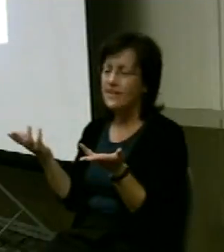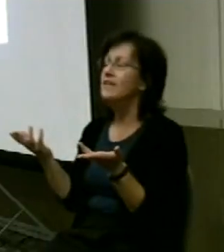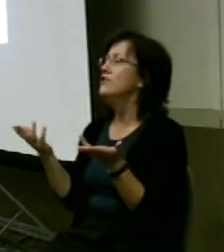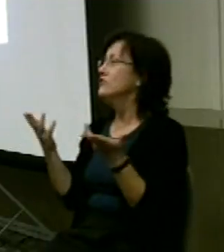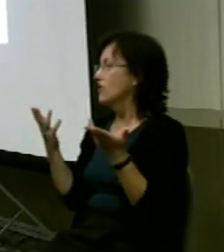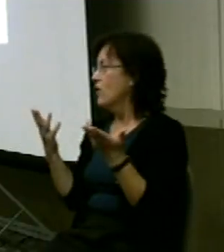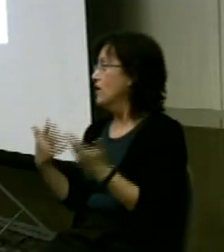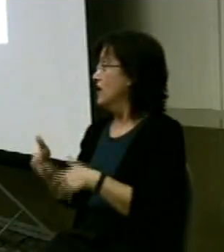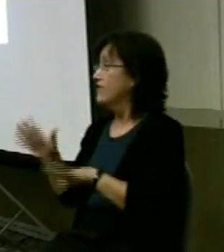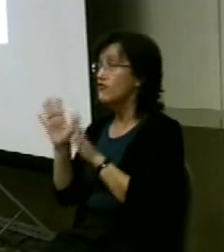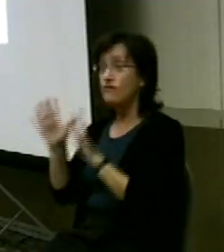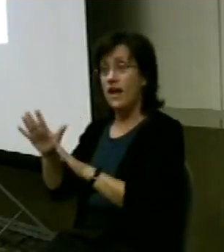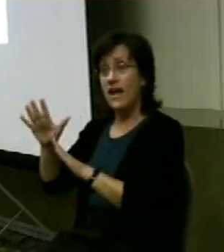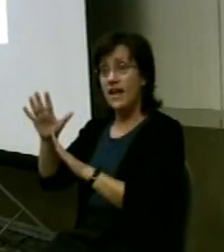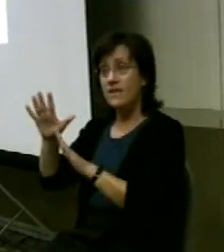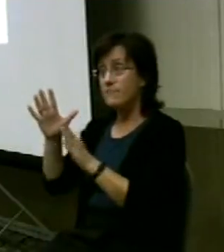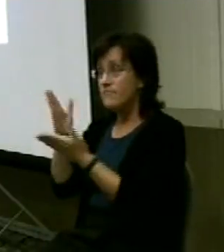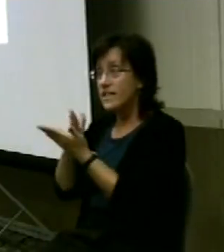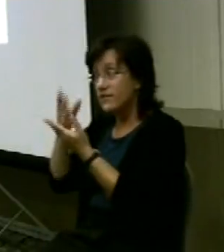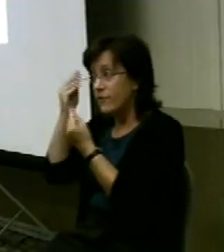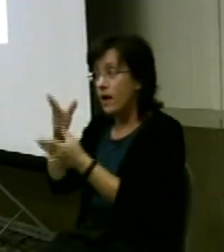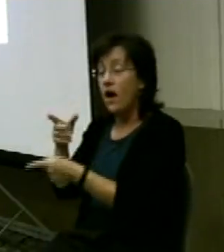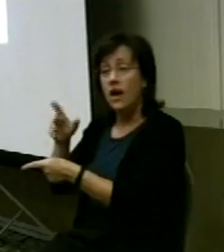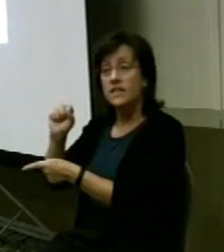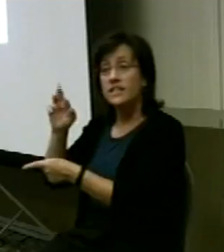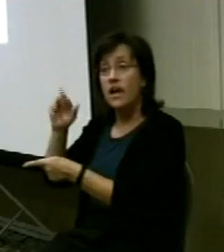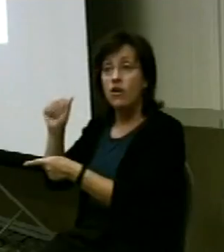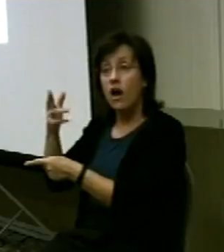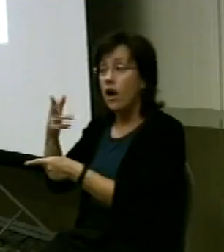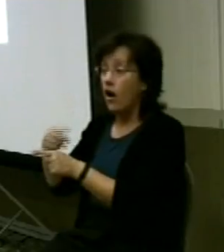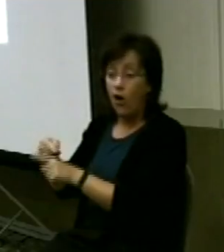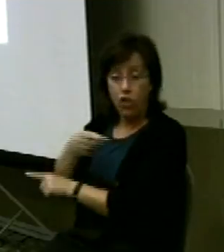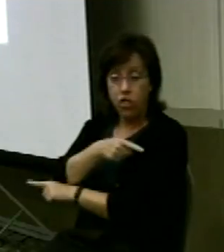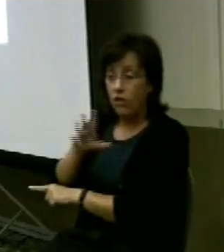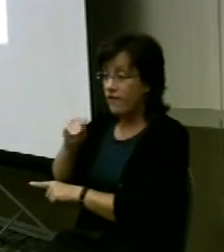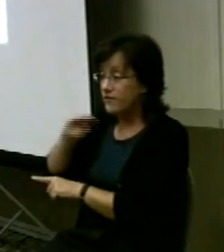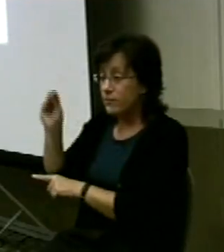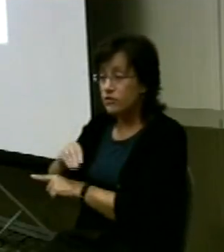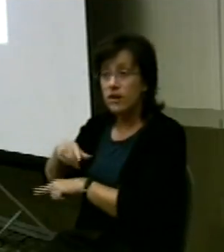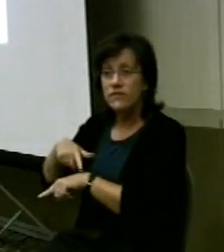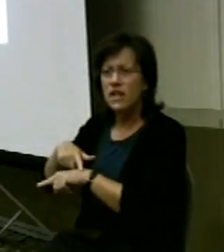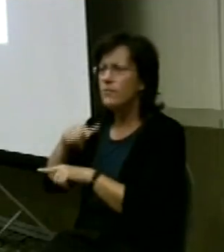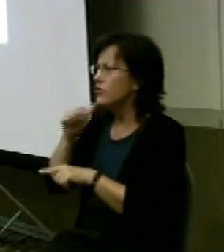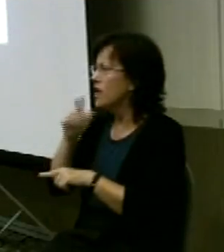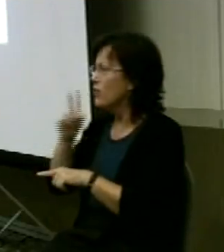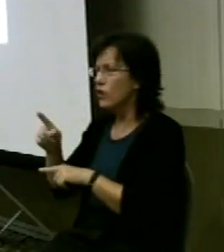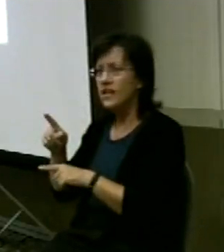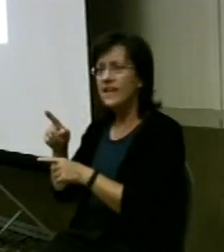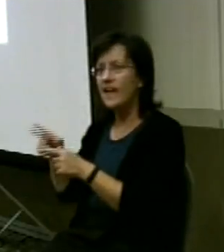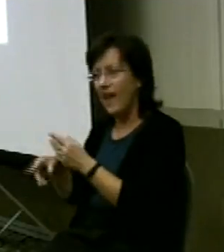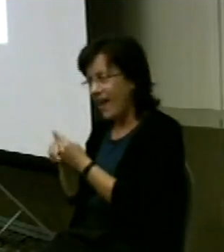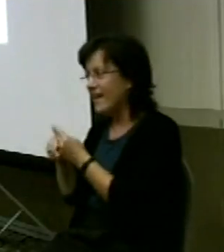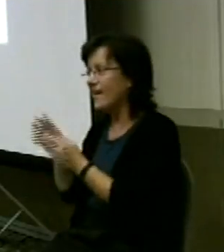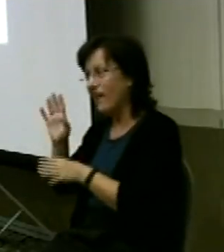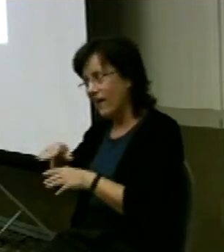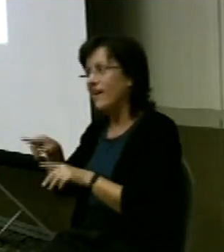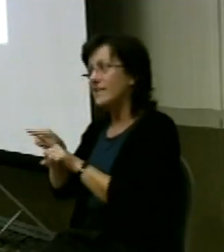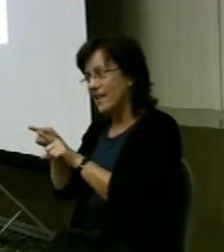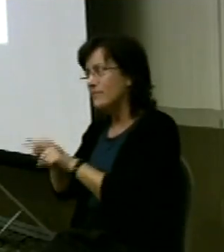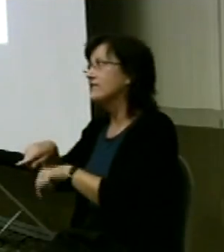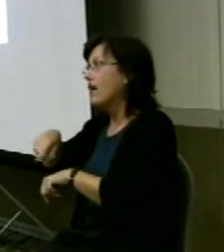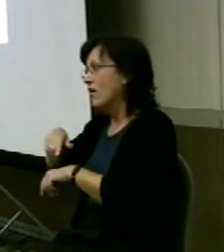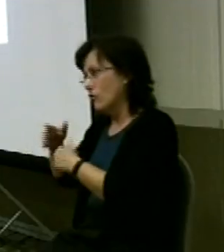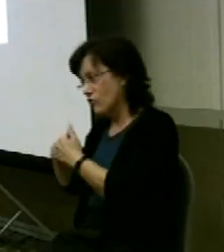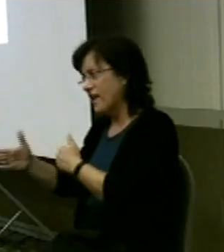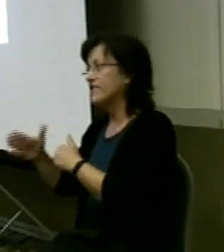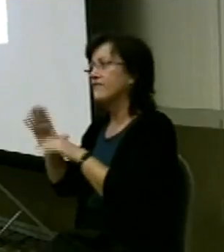have this great chunk of information that says Sarah is off task 50% of the time, you're not really addressing that all of the other kids are off task 50% of the